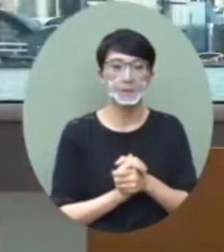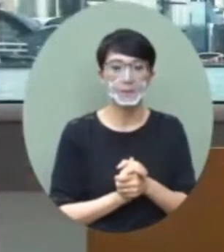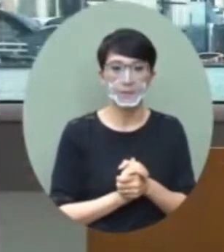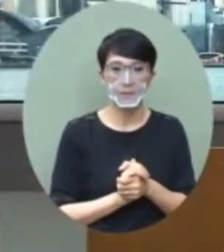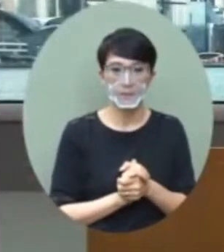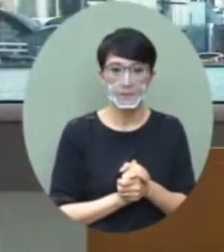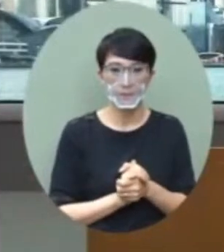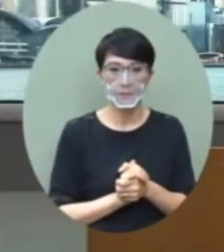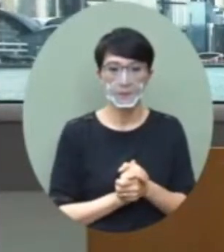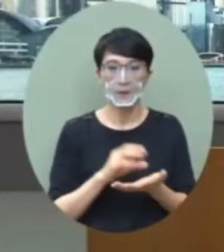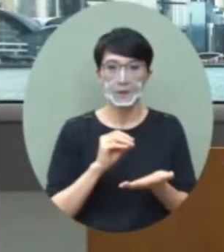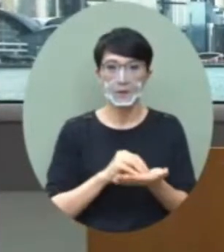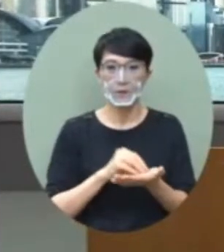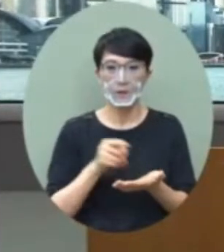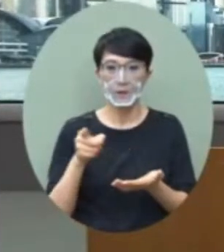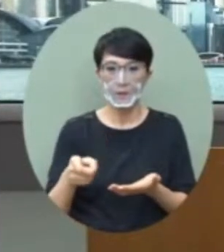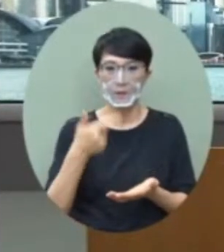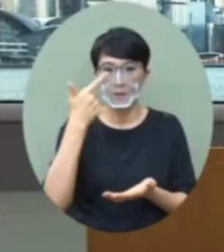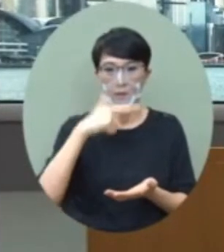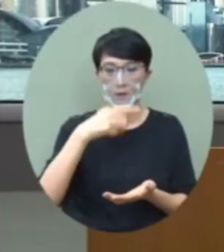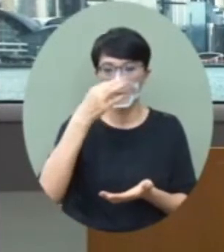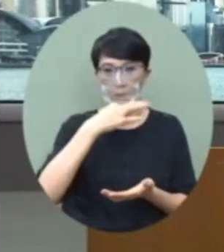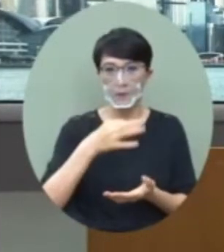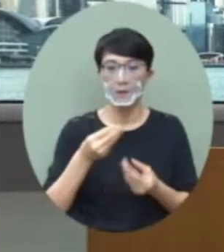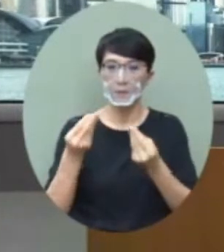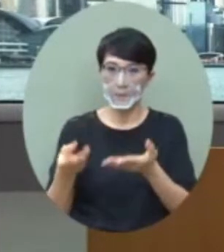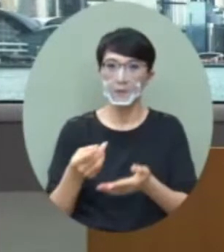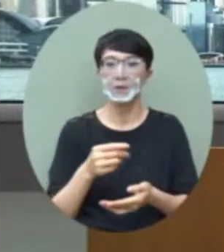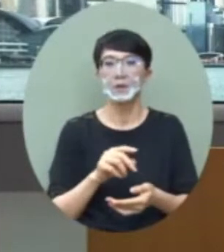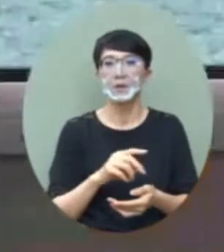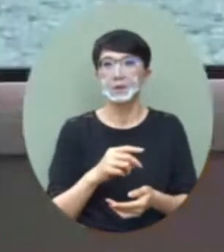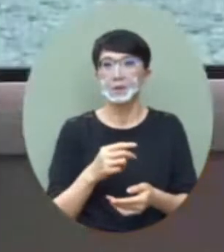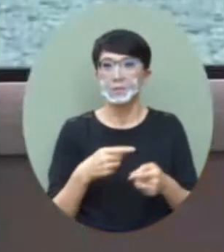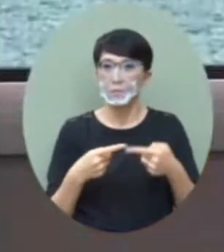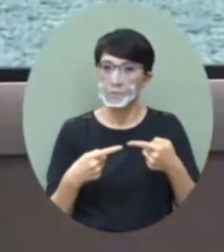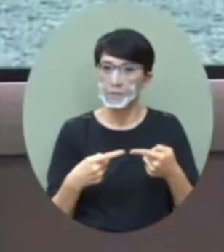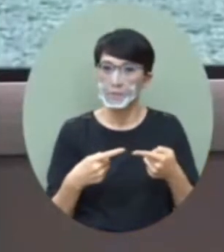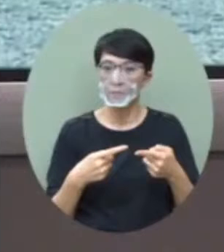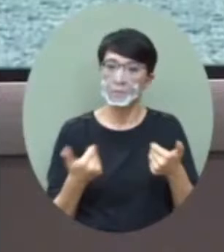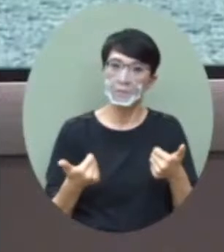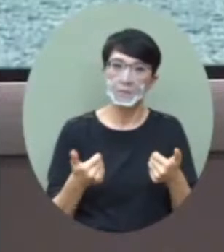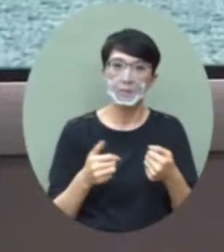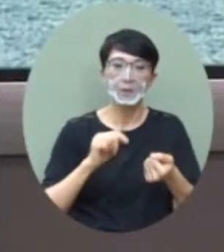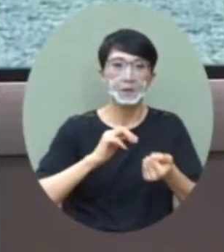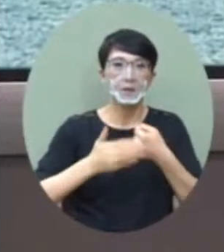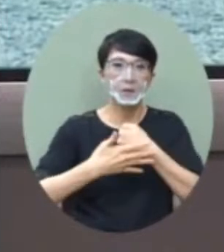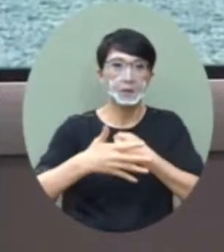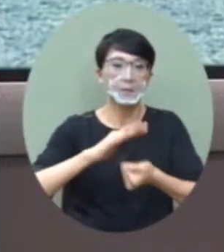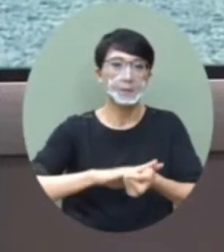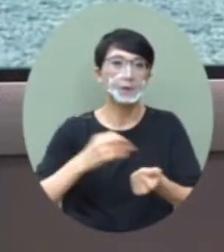stringent social distancing measures, especially when there are gatherings and